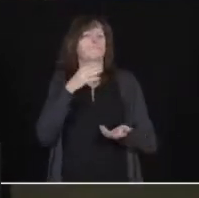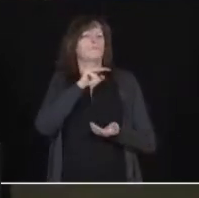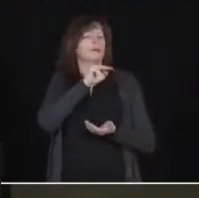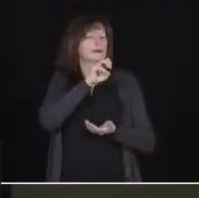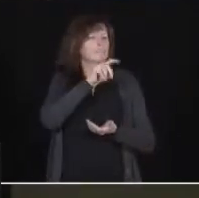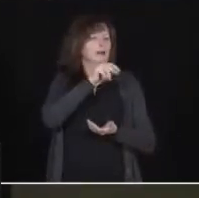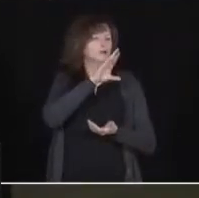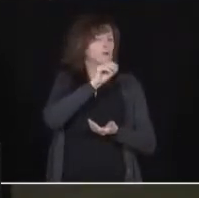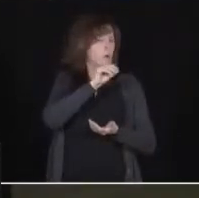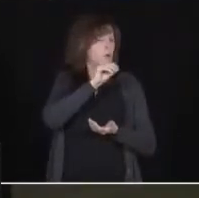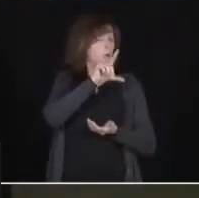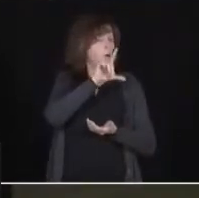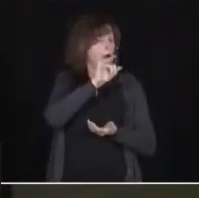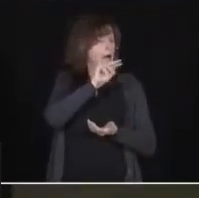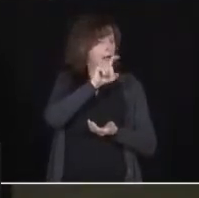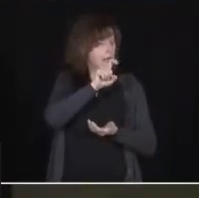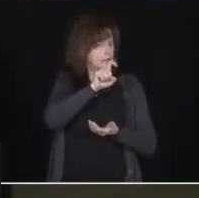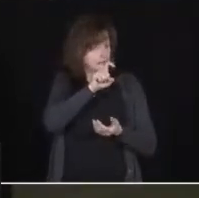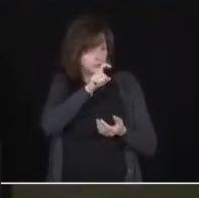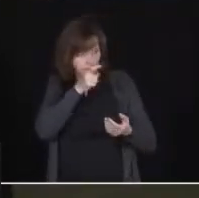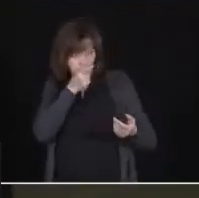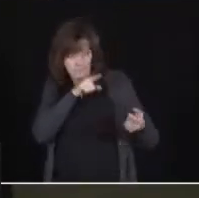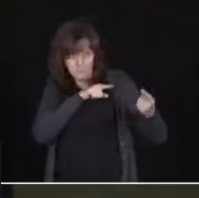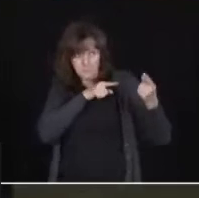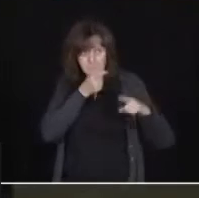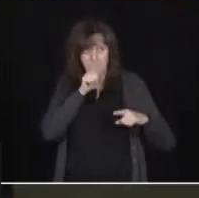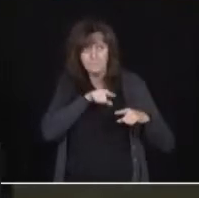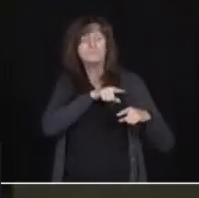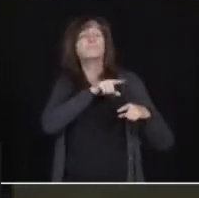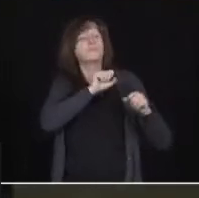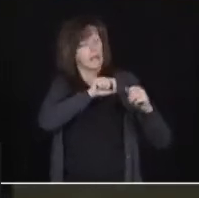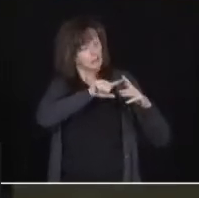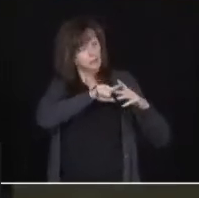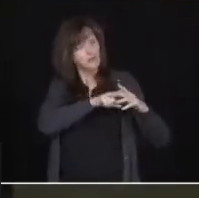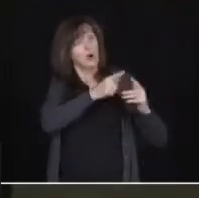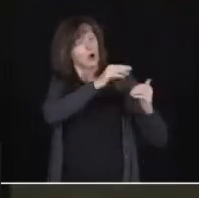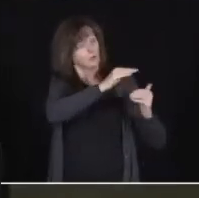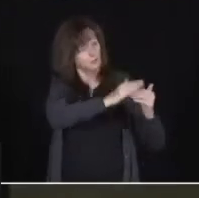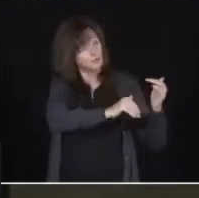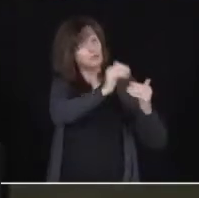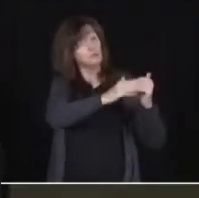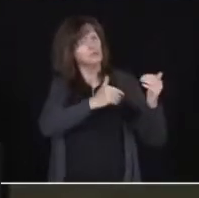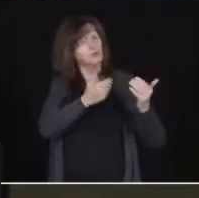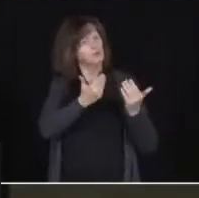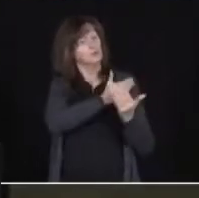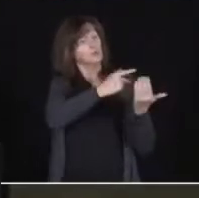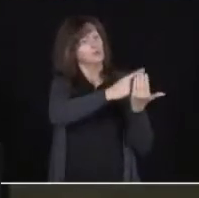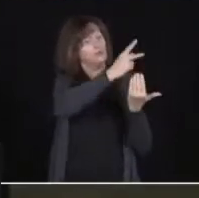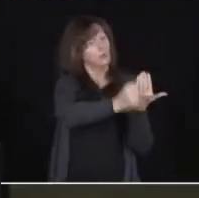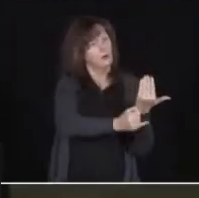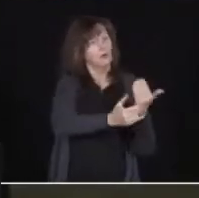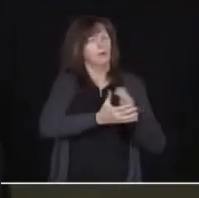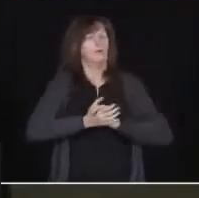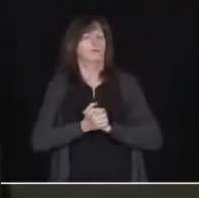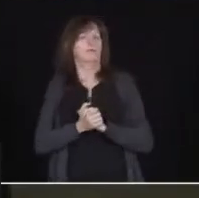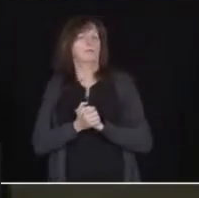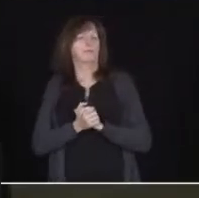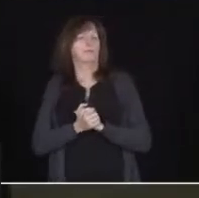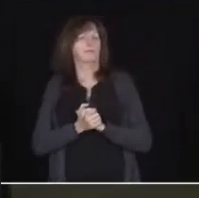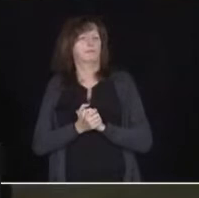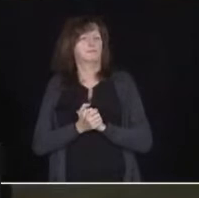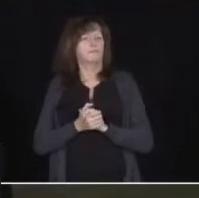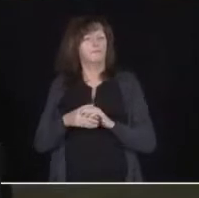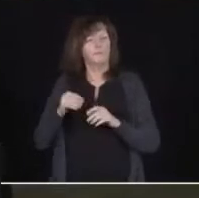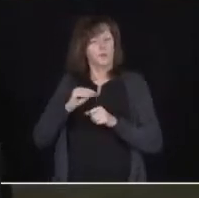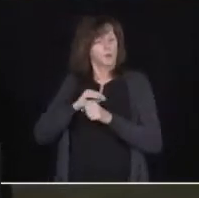of arrangements for transit-oriented communities as a part of new transit projects. The pandemic has highlighted